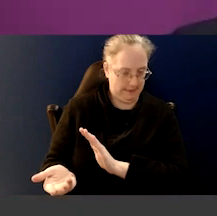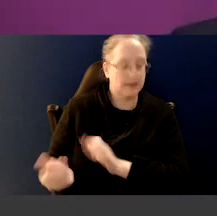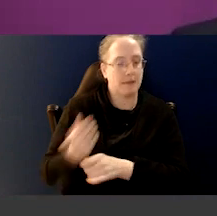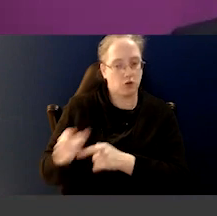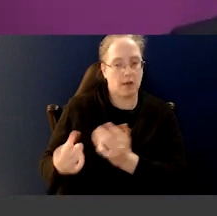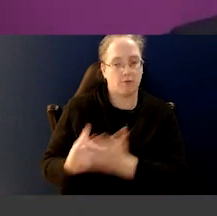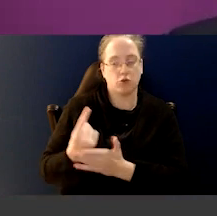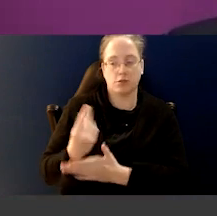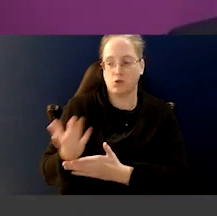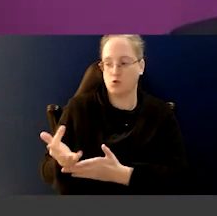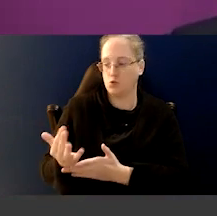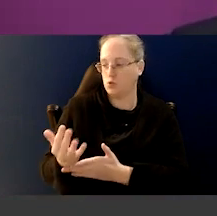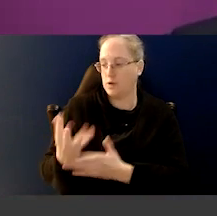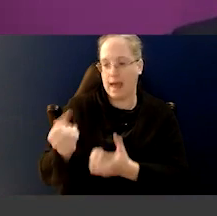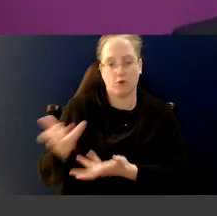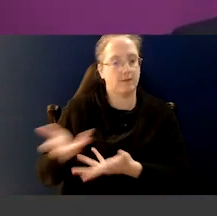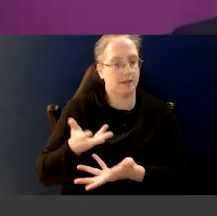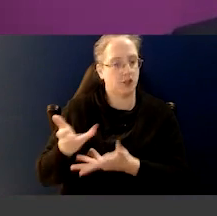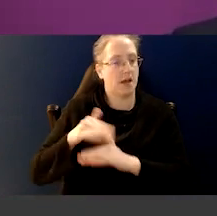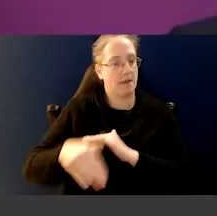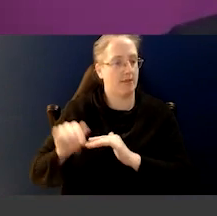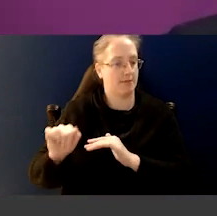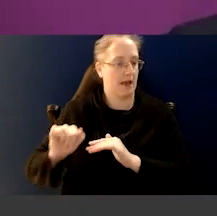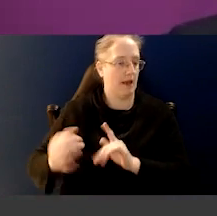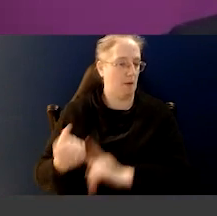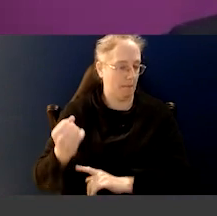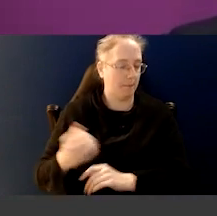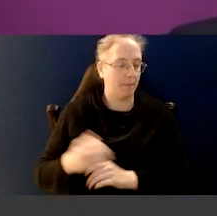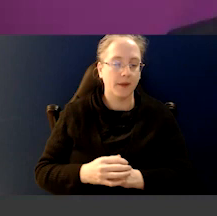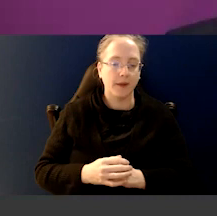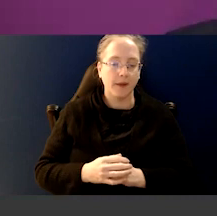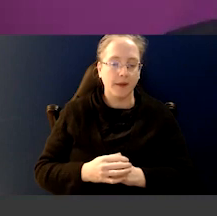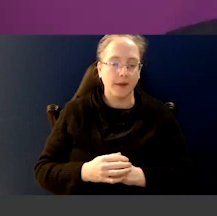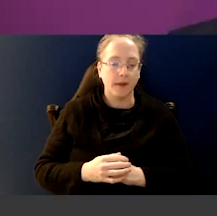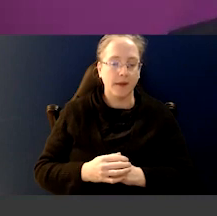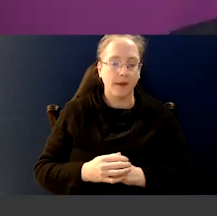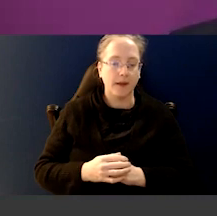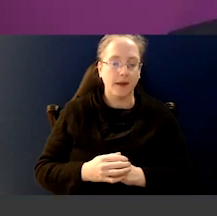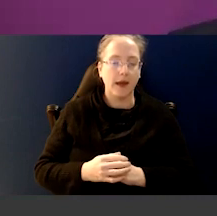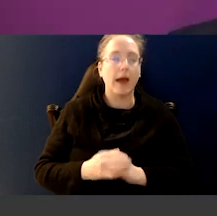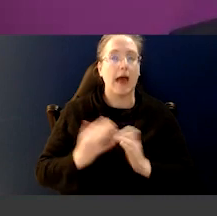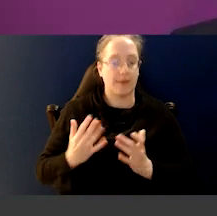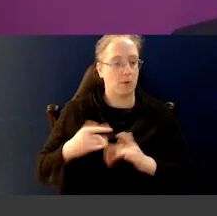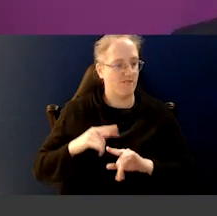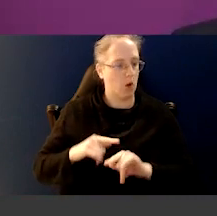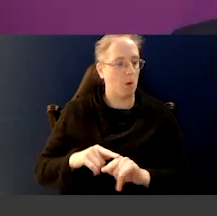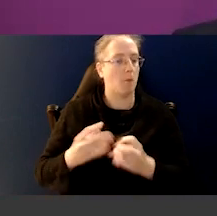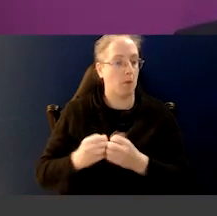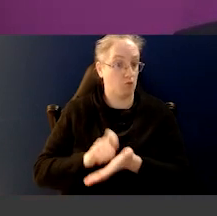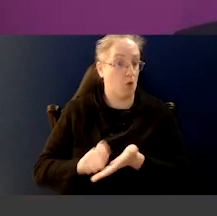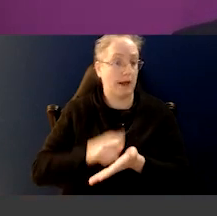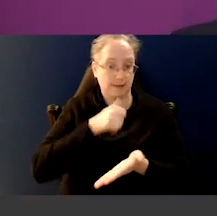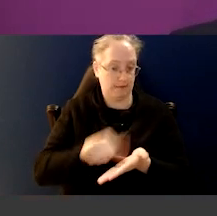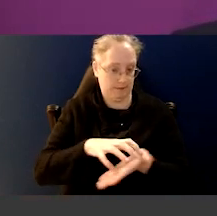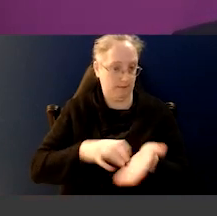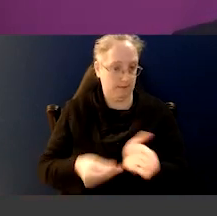opportunity to have a conversation about the outcome, and then we will follow that up in writing as